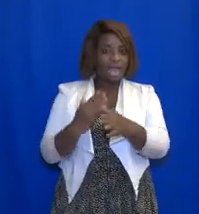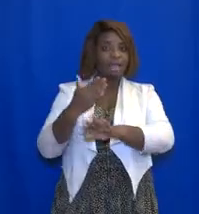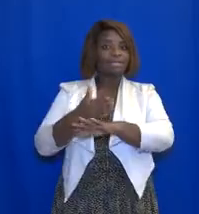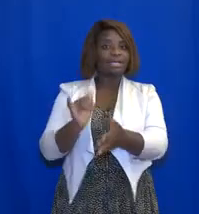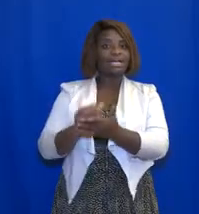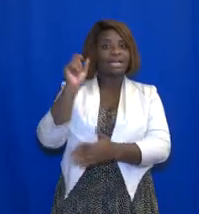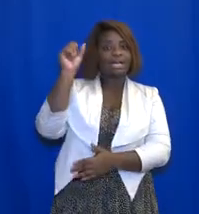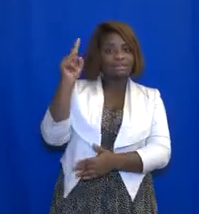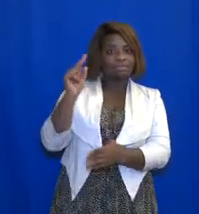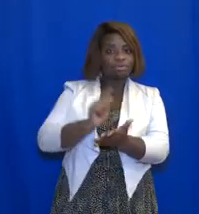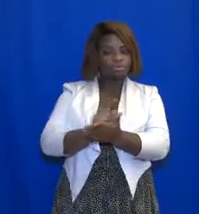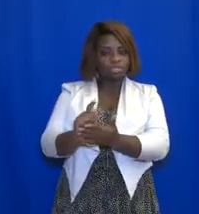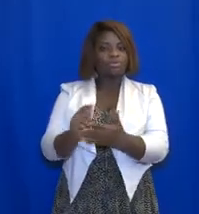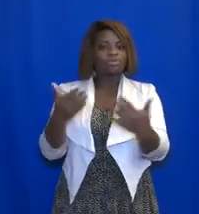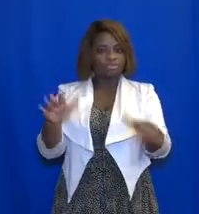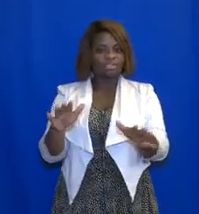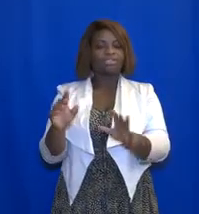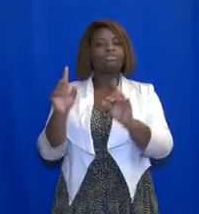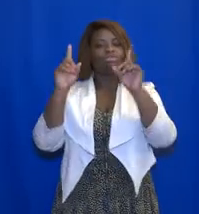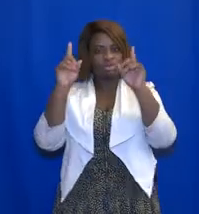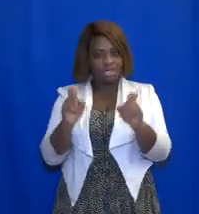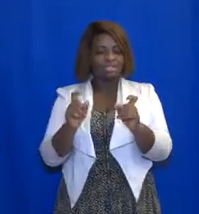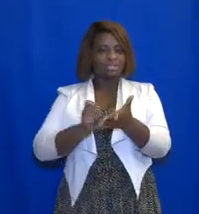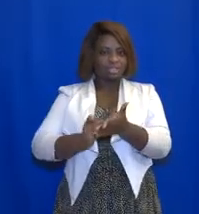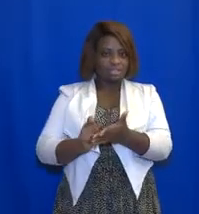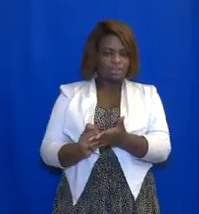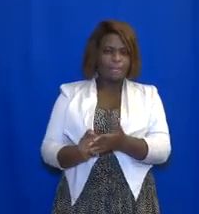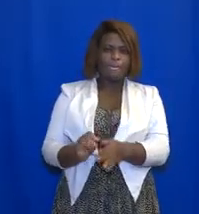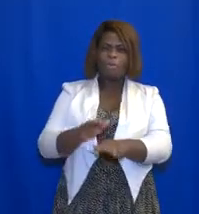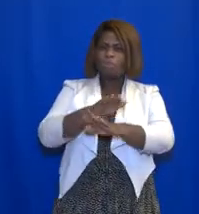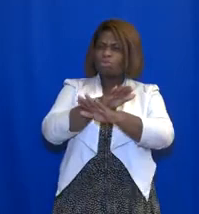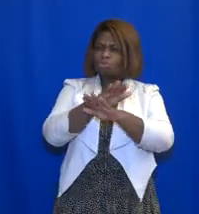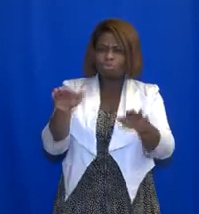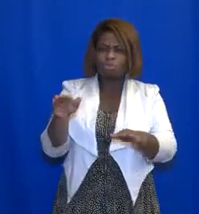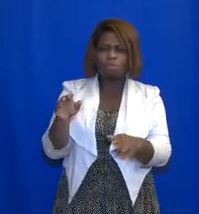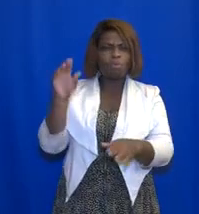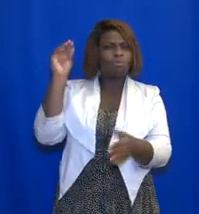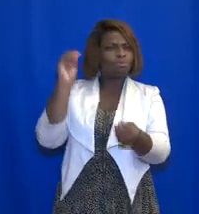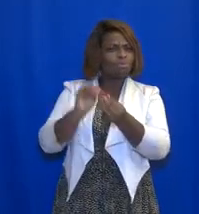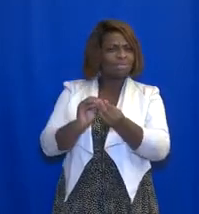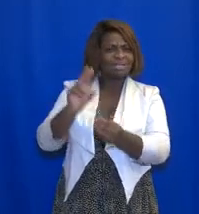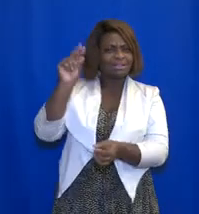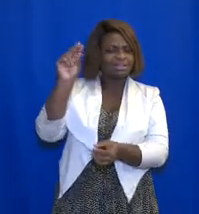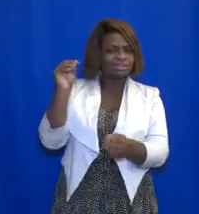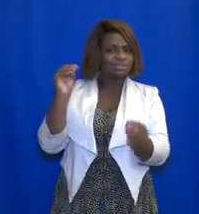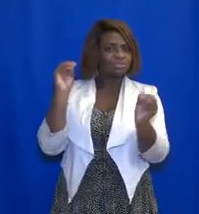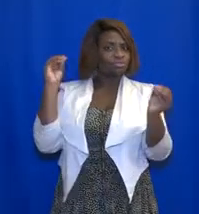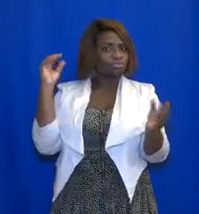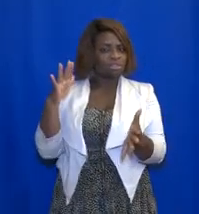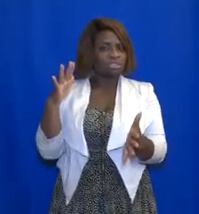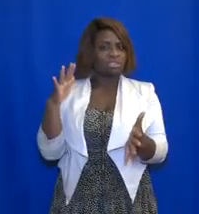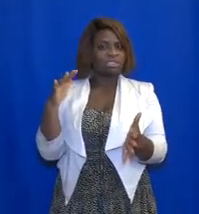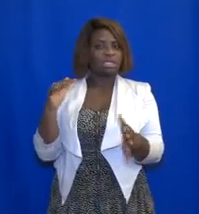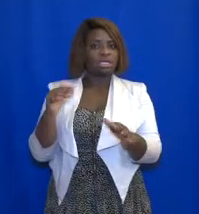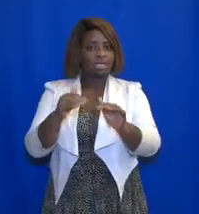to take the BECE. There'll be no more than 30 students in a class, and there'll be a reduced